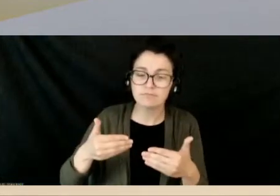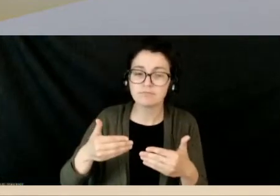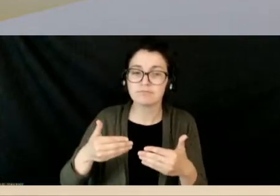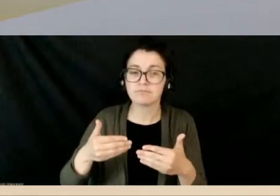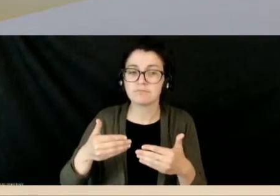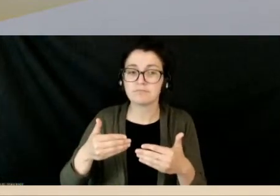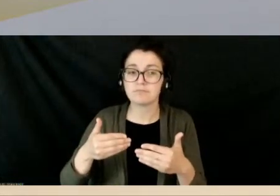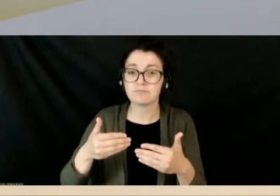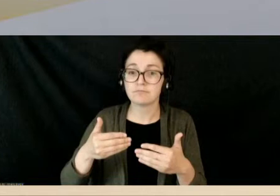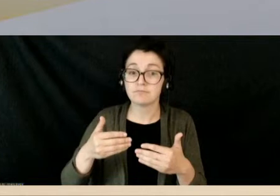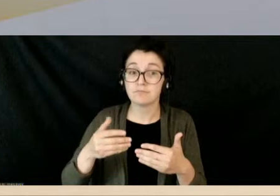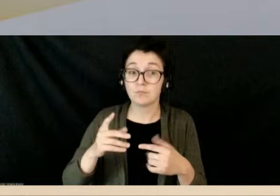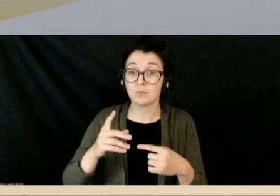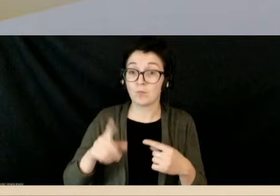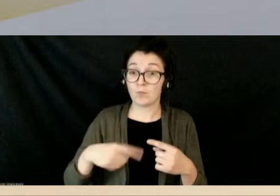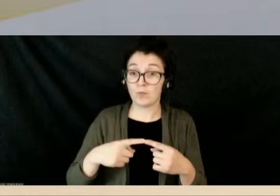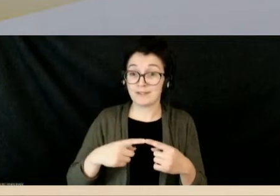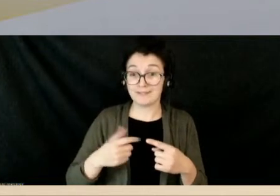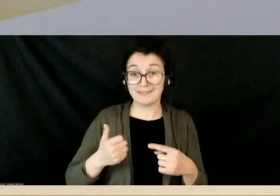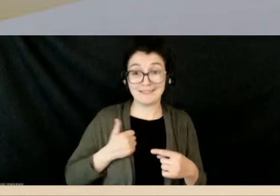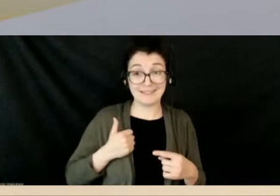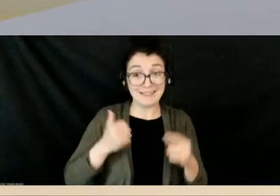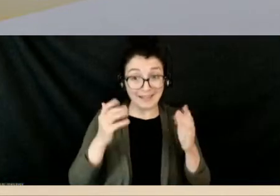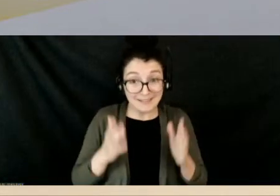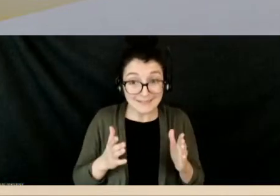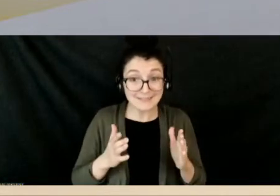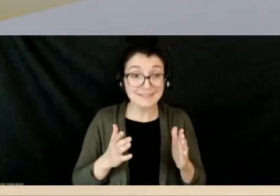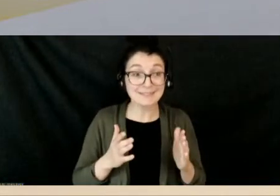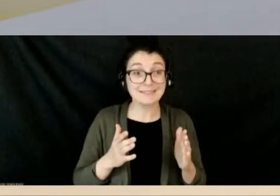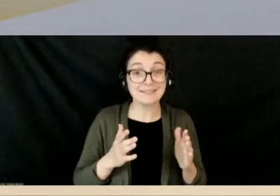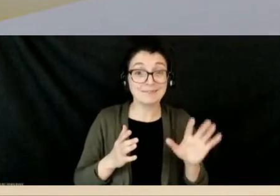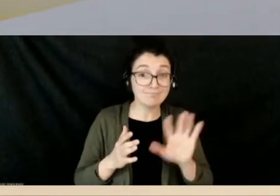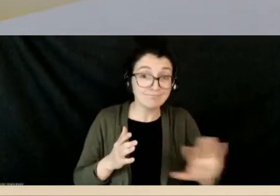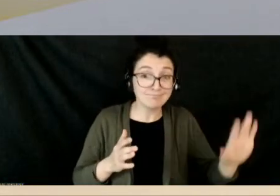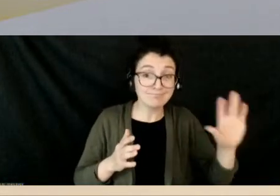our Canadians and those in the Atlantic area and Islanders